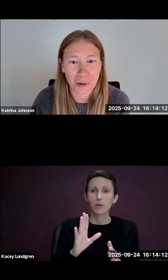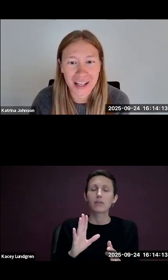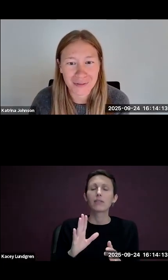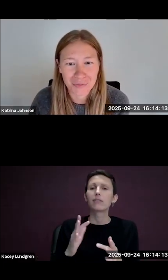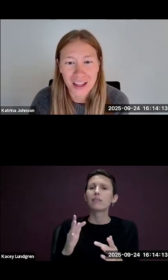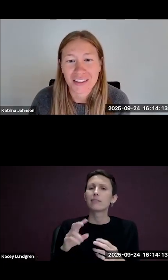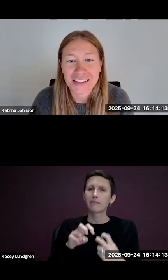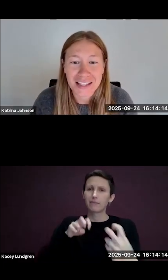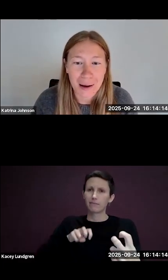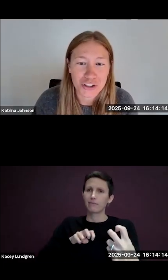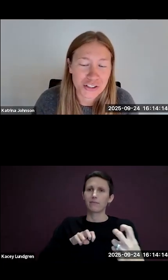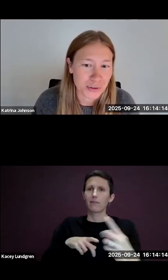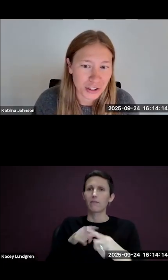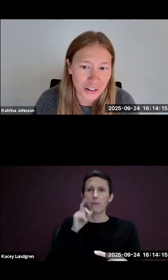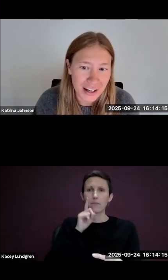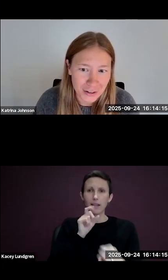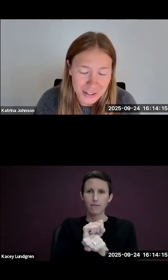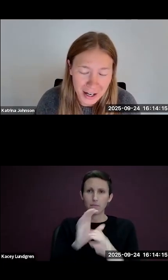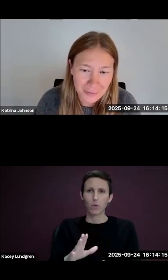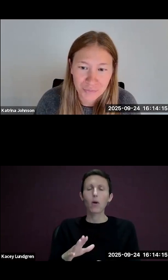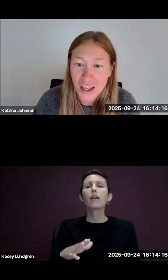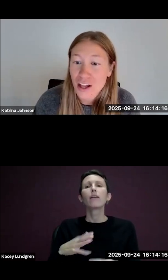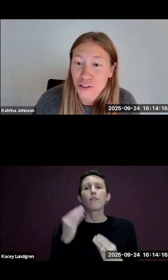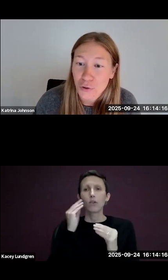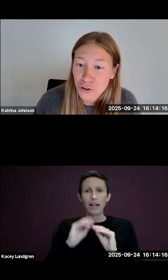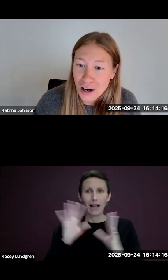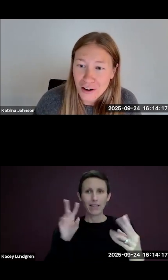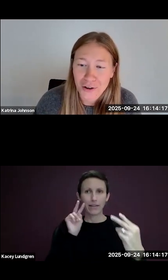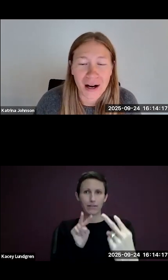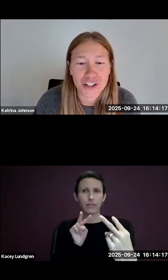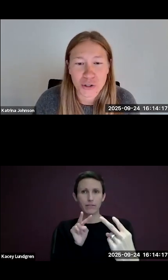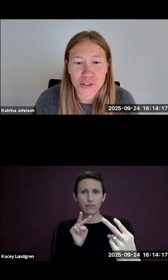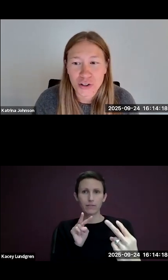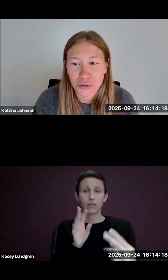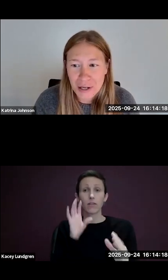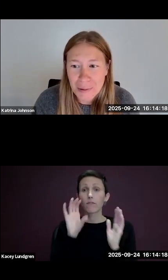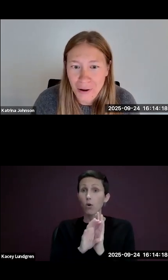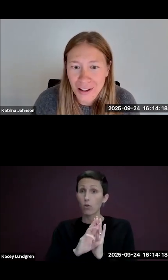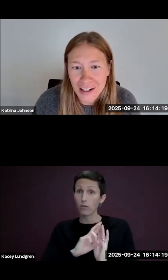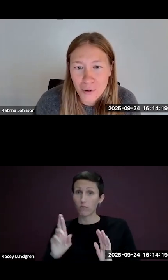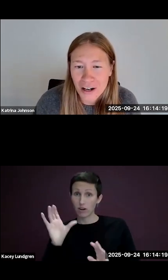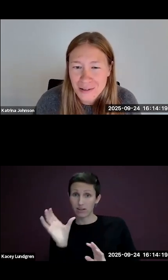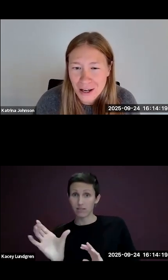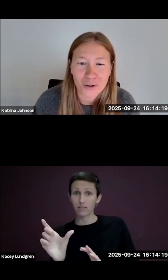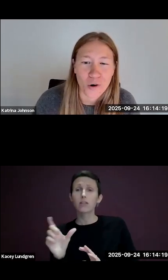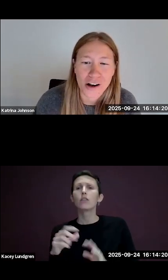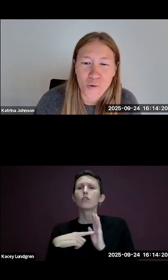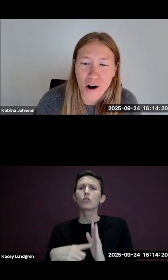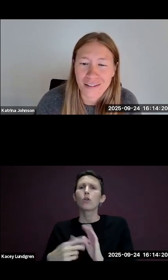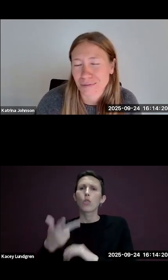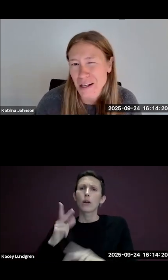the deaf employee. This establishes those clear lines of sight. The photograph on the right shows three people in a more